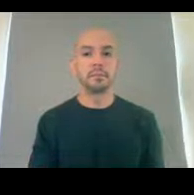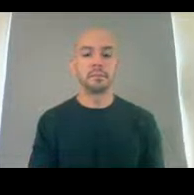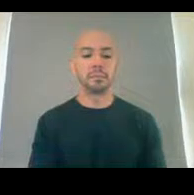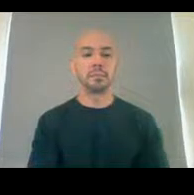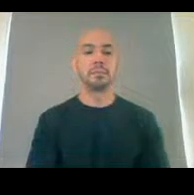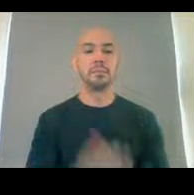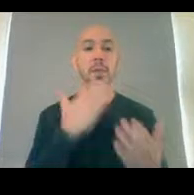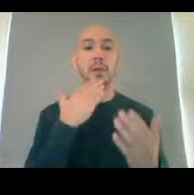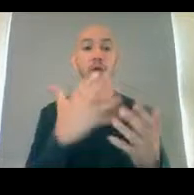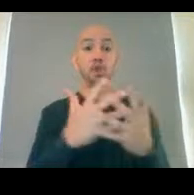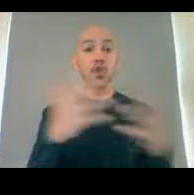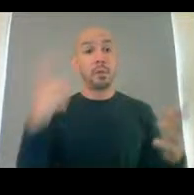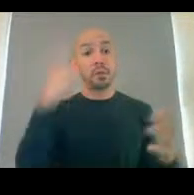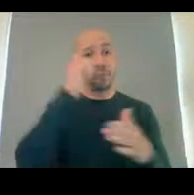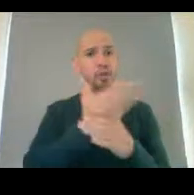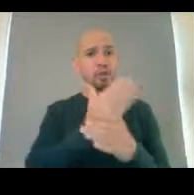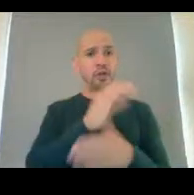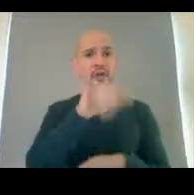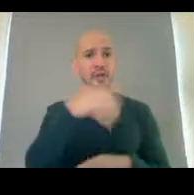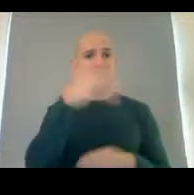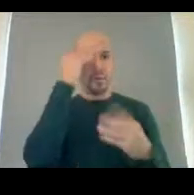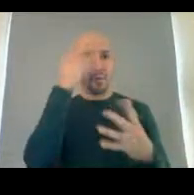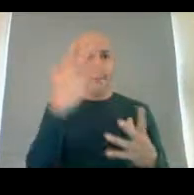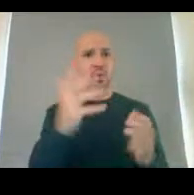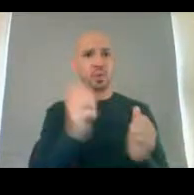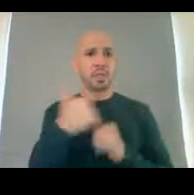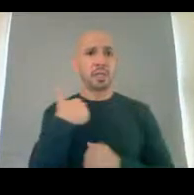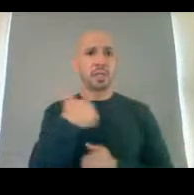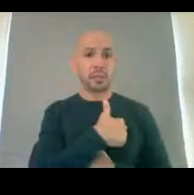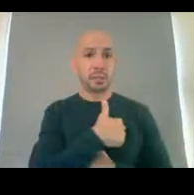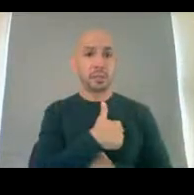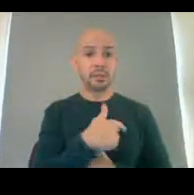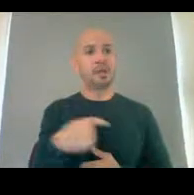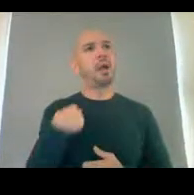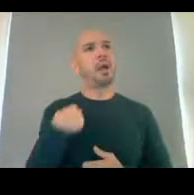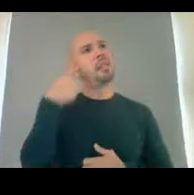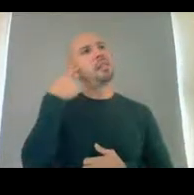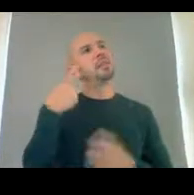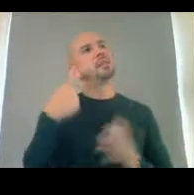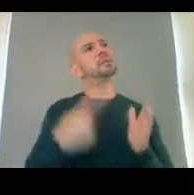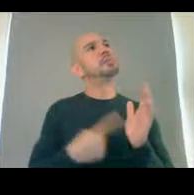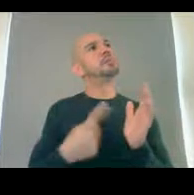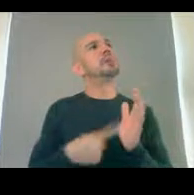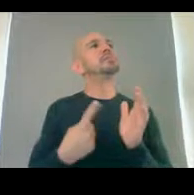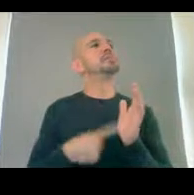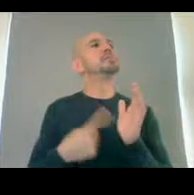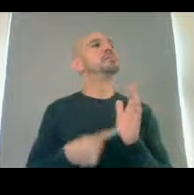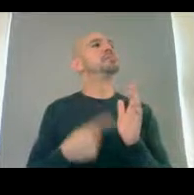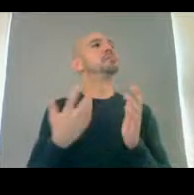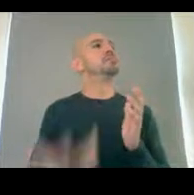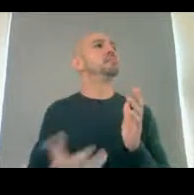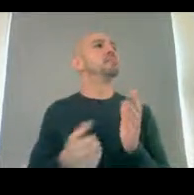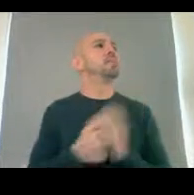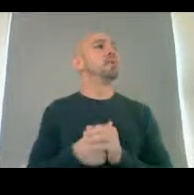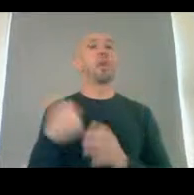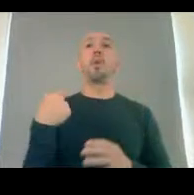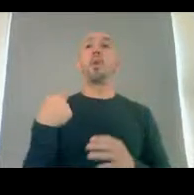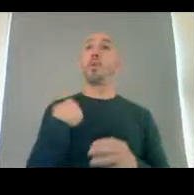thank you so much for sharing that information with us uh i think sometimes uh we